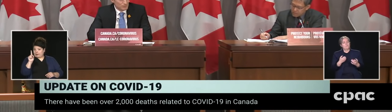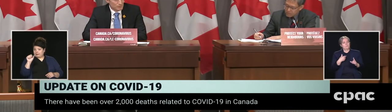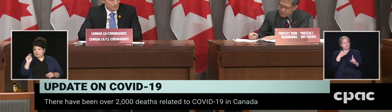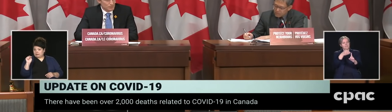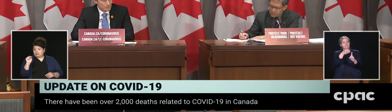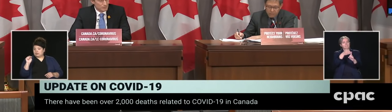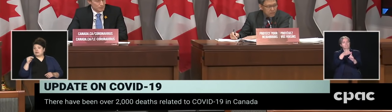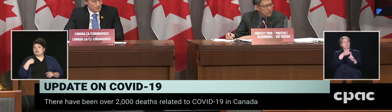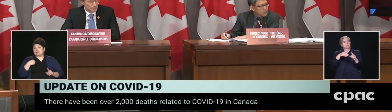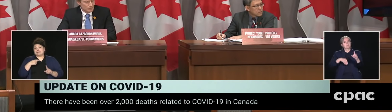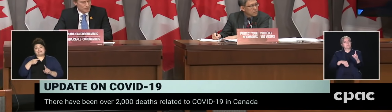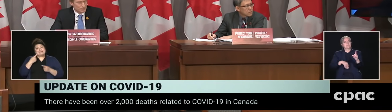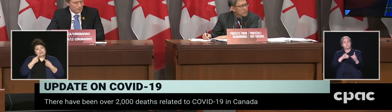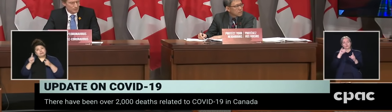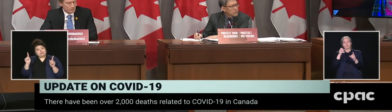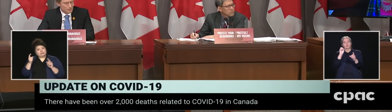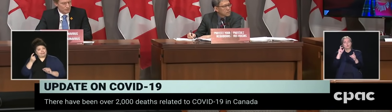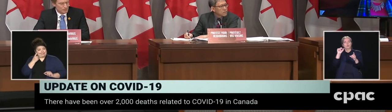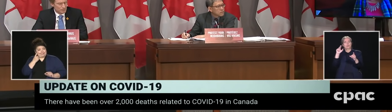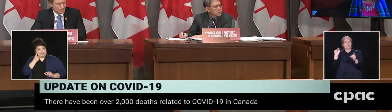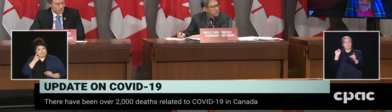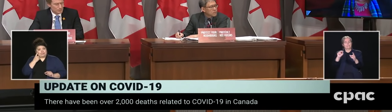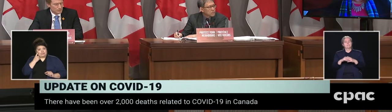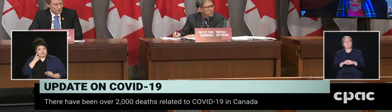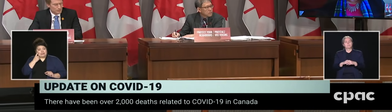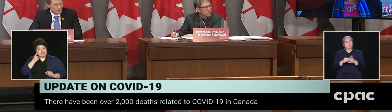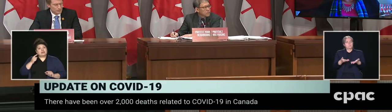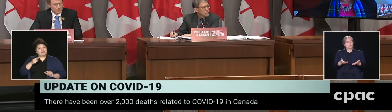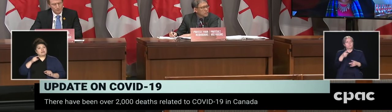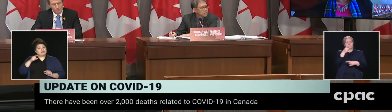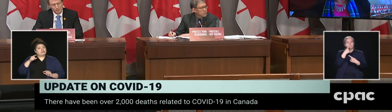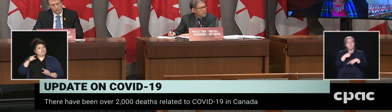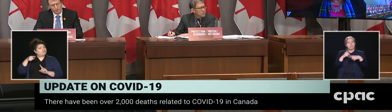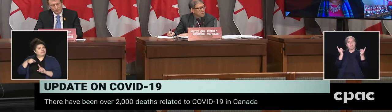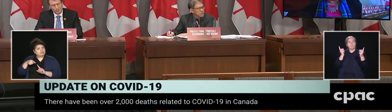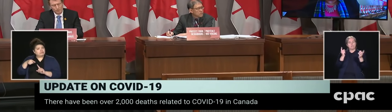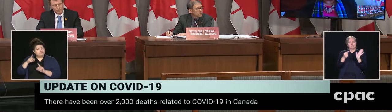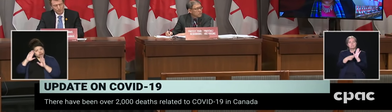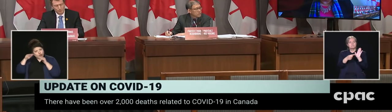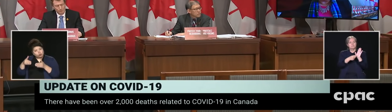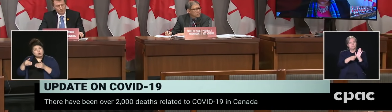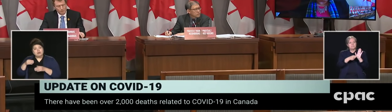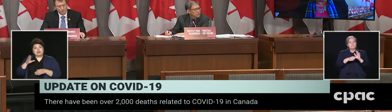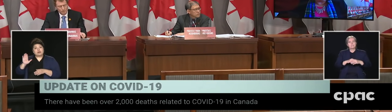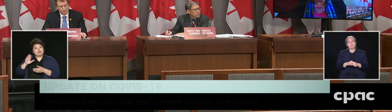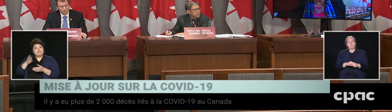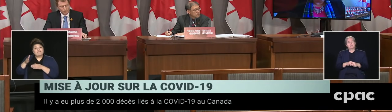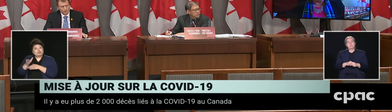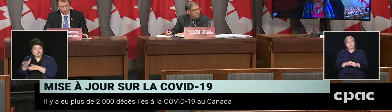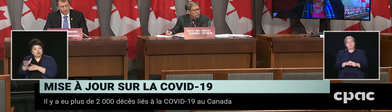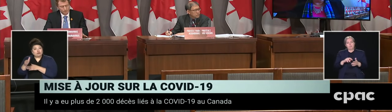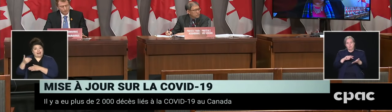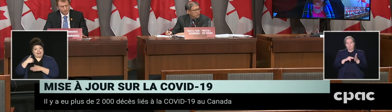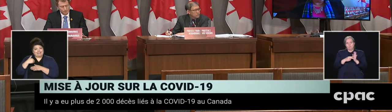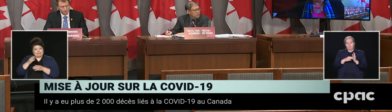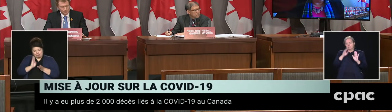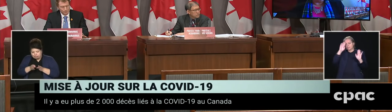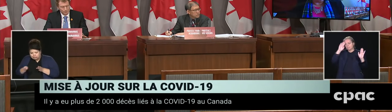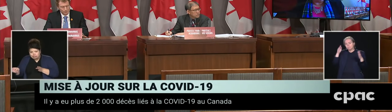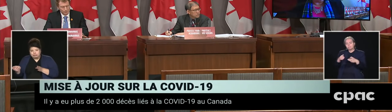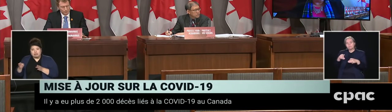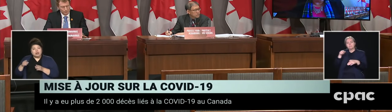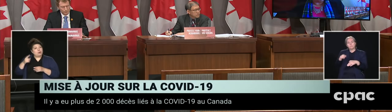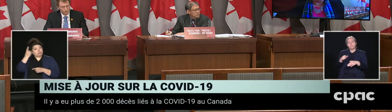today. It was specifically focused on fish processors, but fish harvesters, including lobster fishers